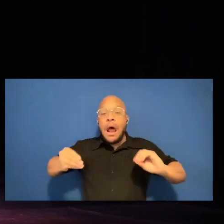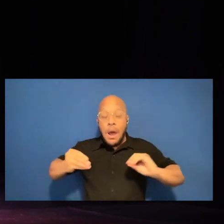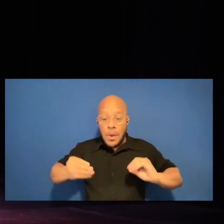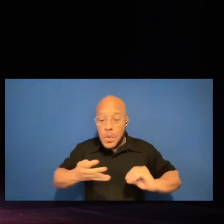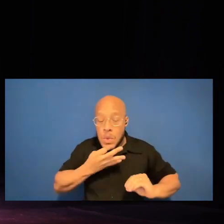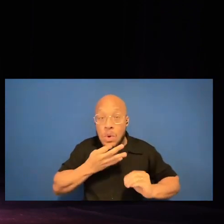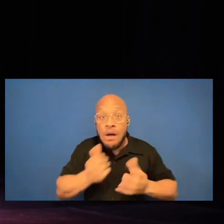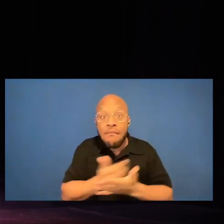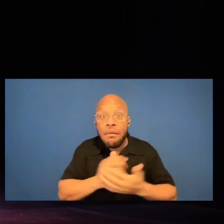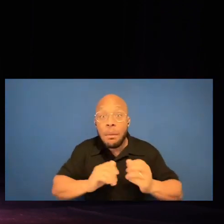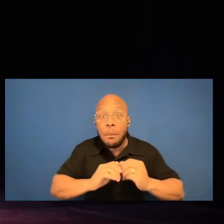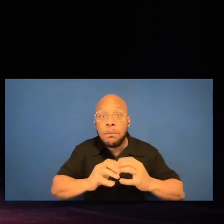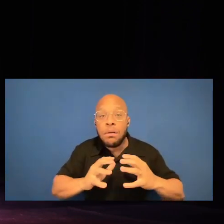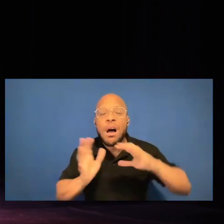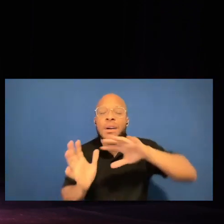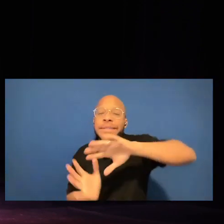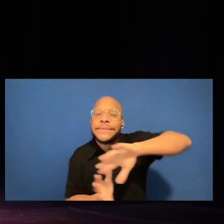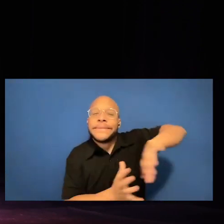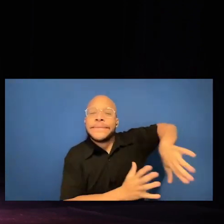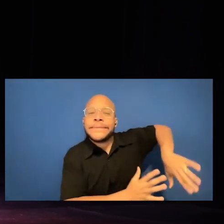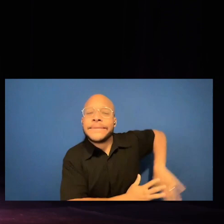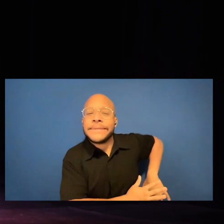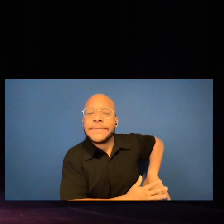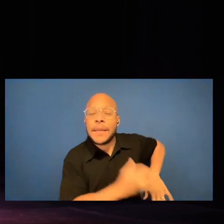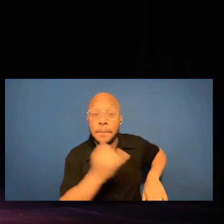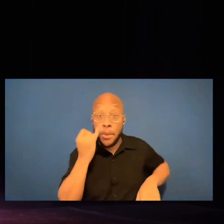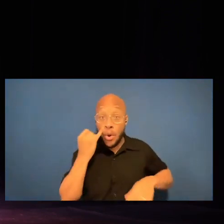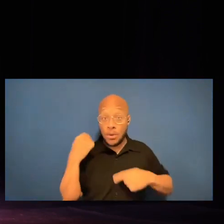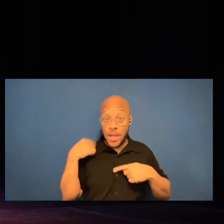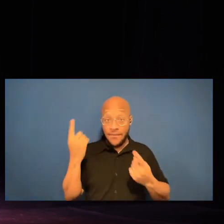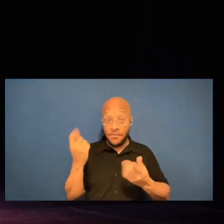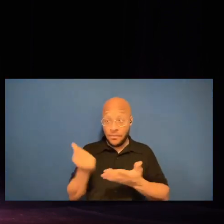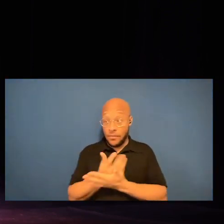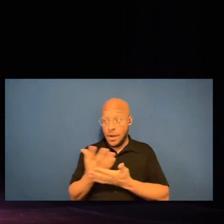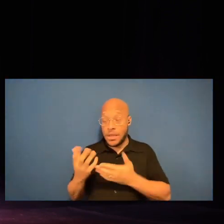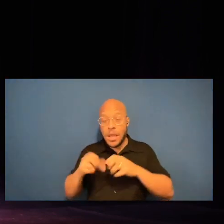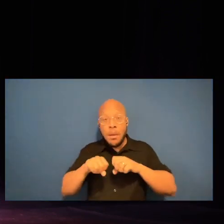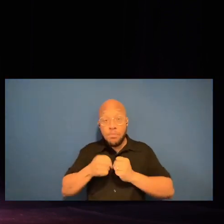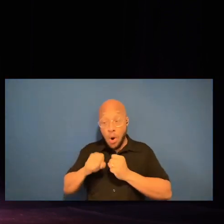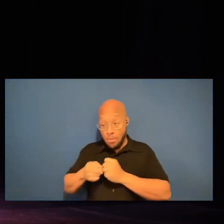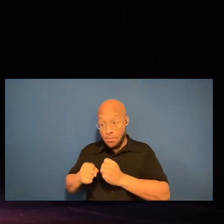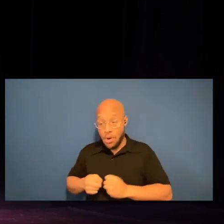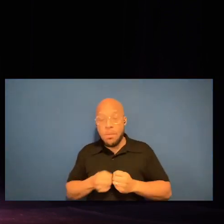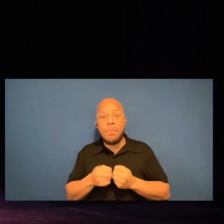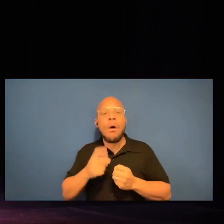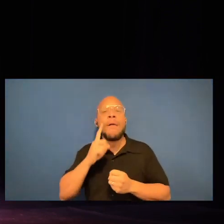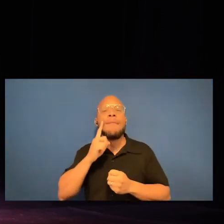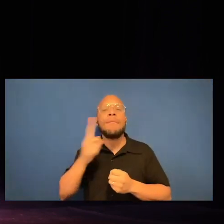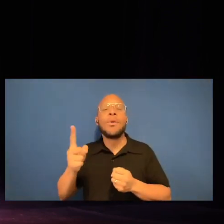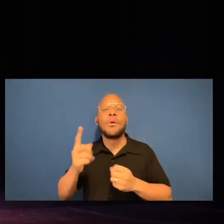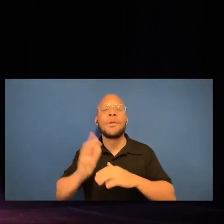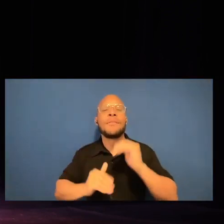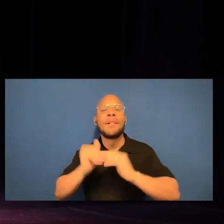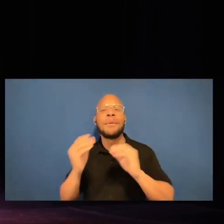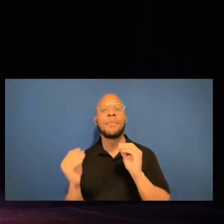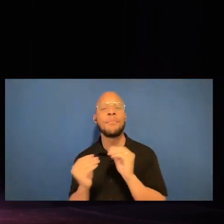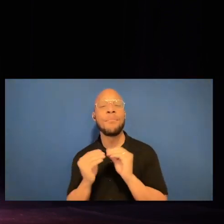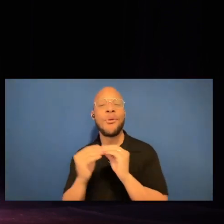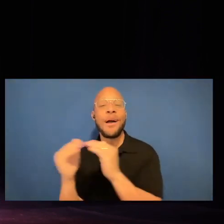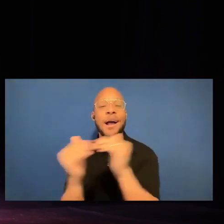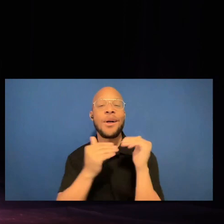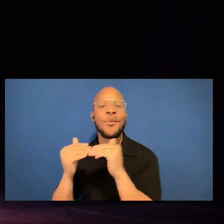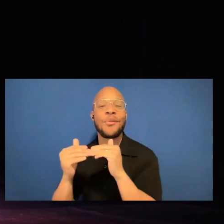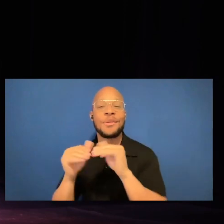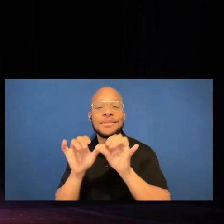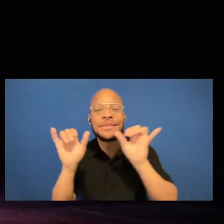fractured was in service of building a more equitable system, fueled by democratized access,